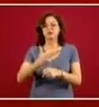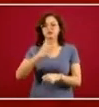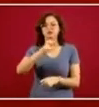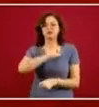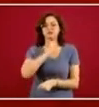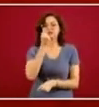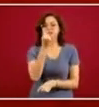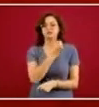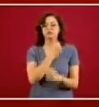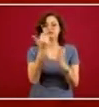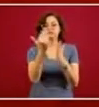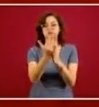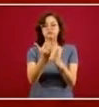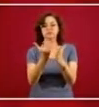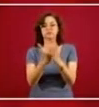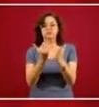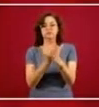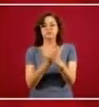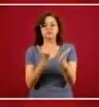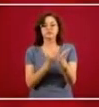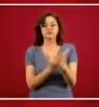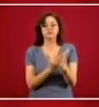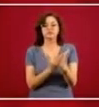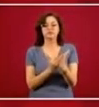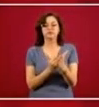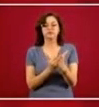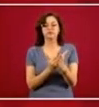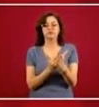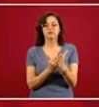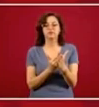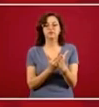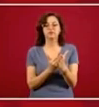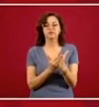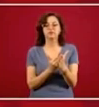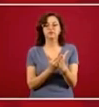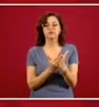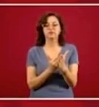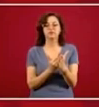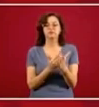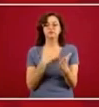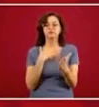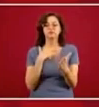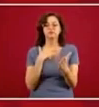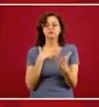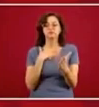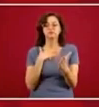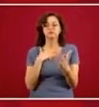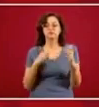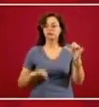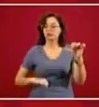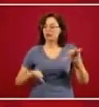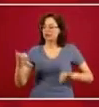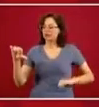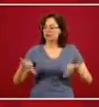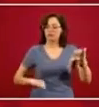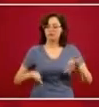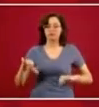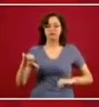I would also like to say that there's been a new agreement signed by the Secretary of Health